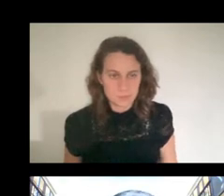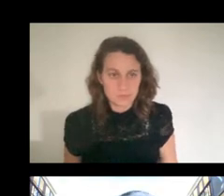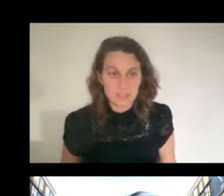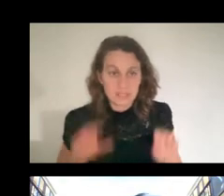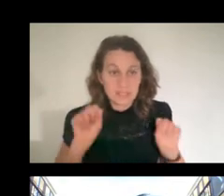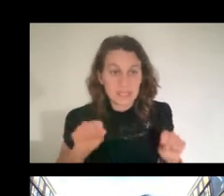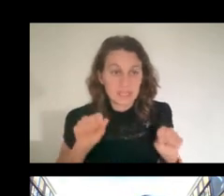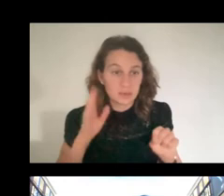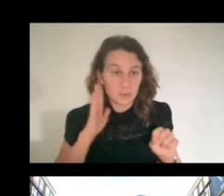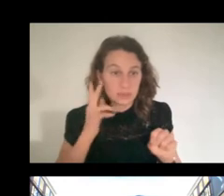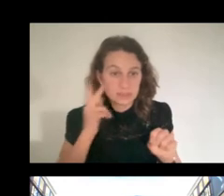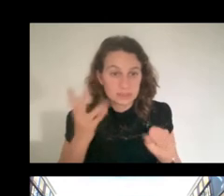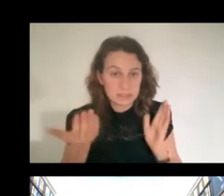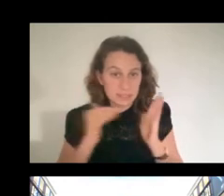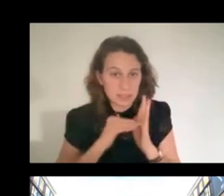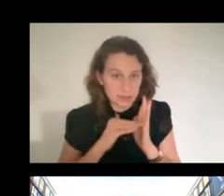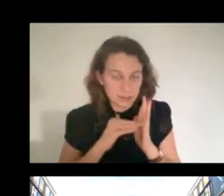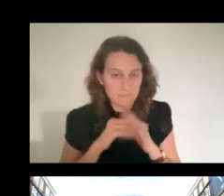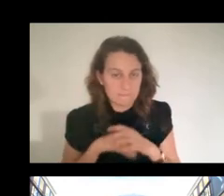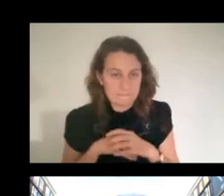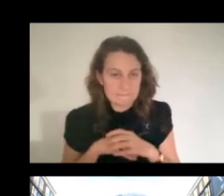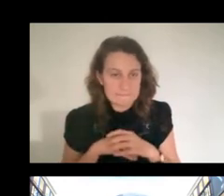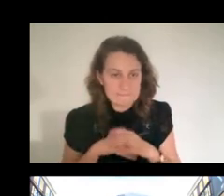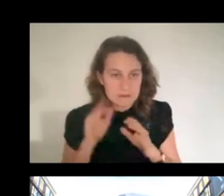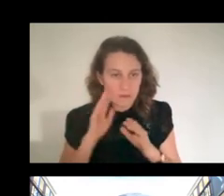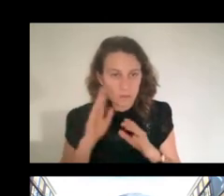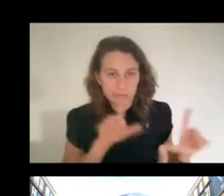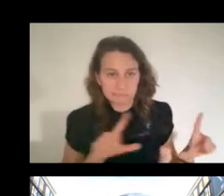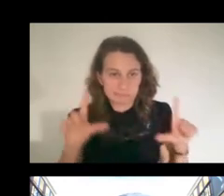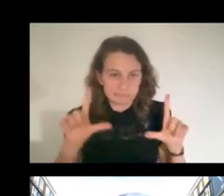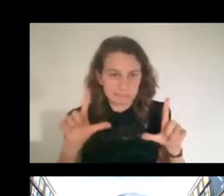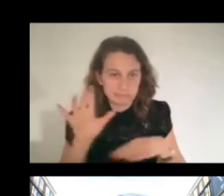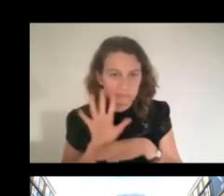again in a moment. I'm going to bring up the next film,